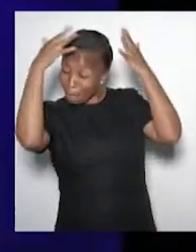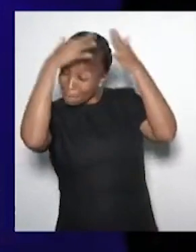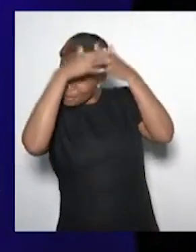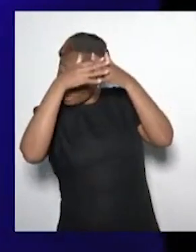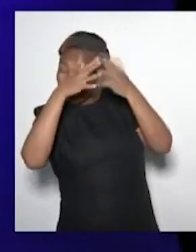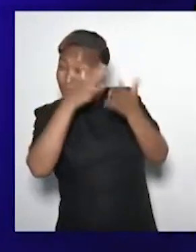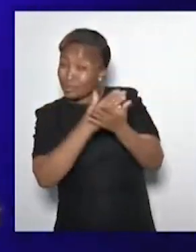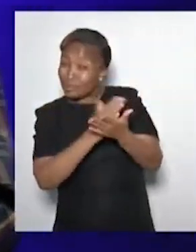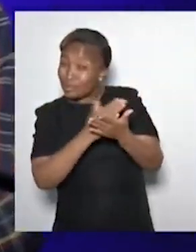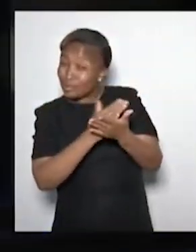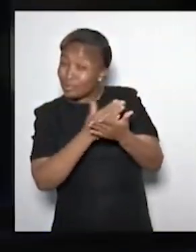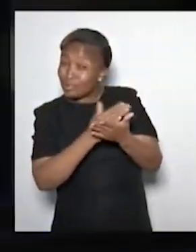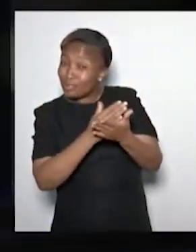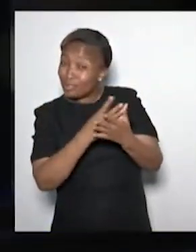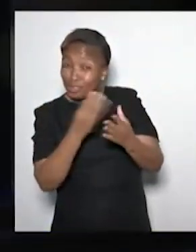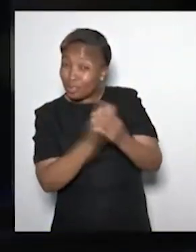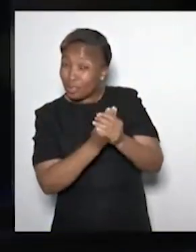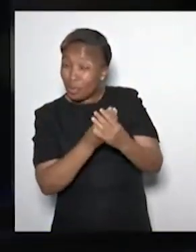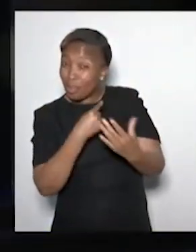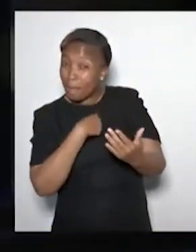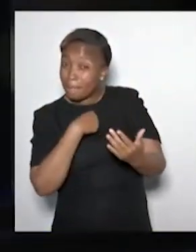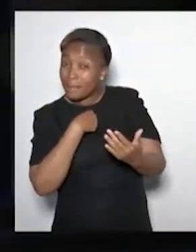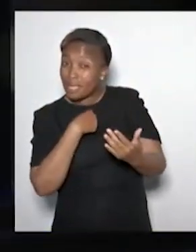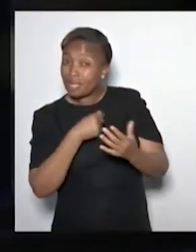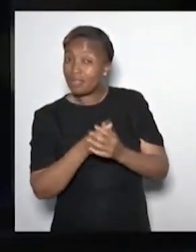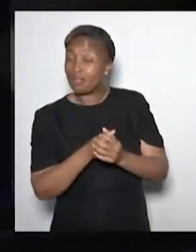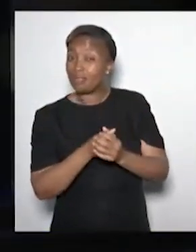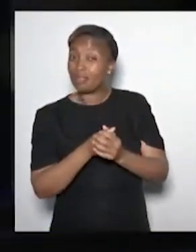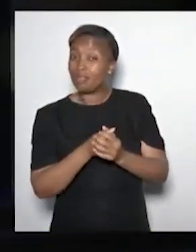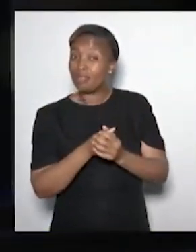shared with me this pulpit